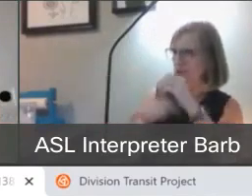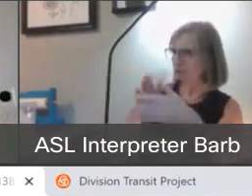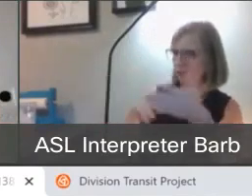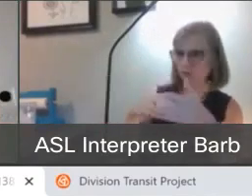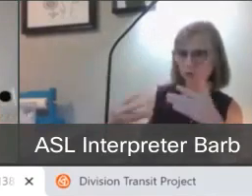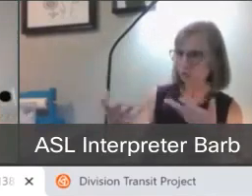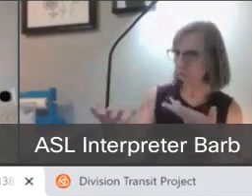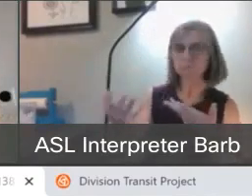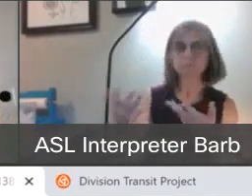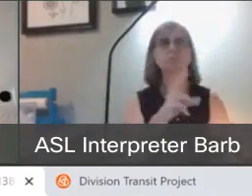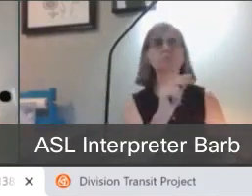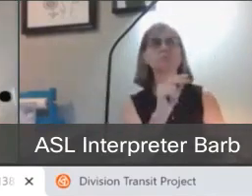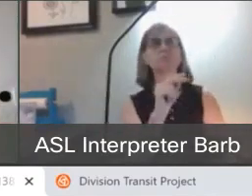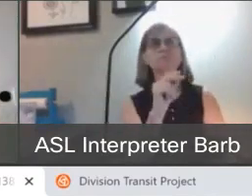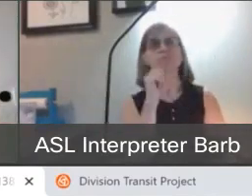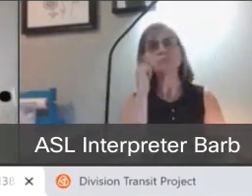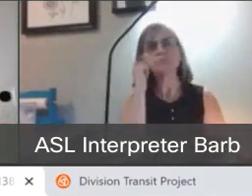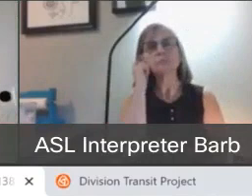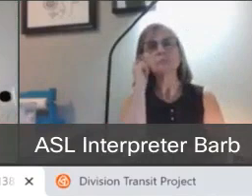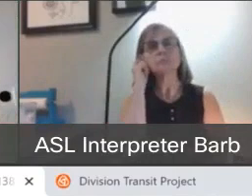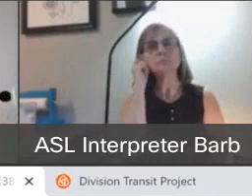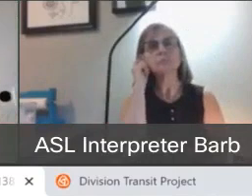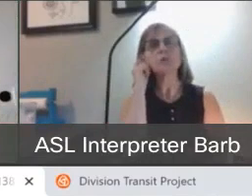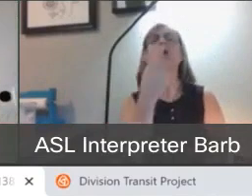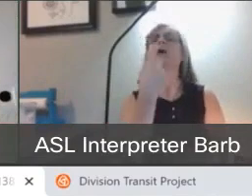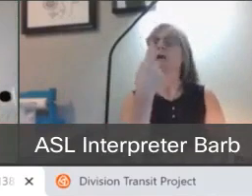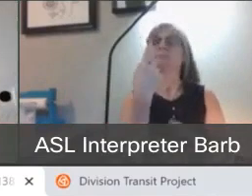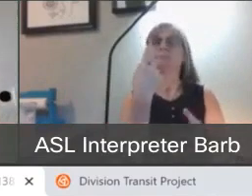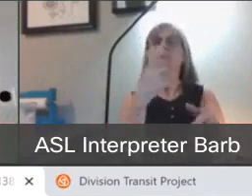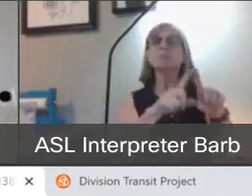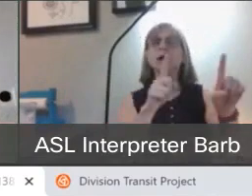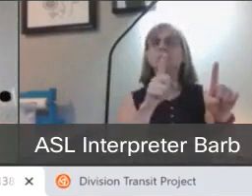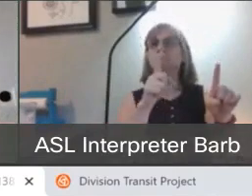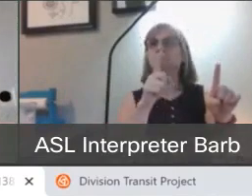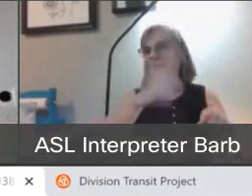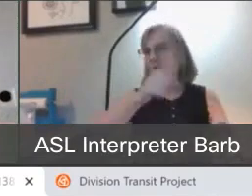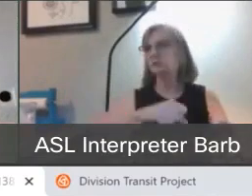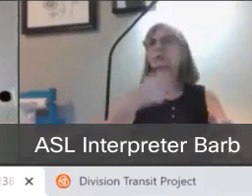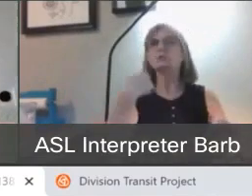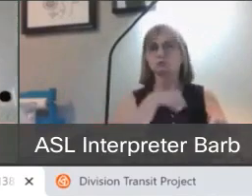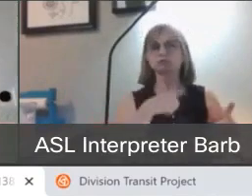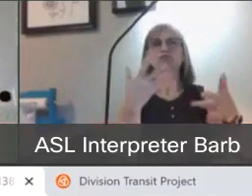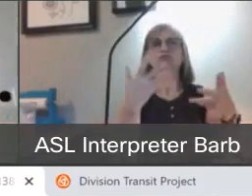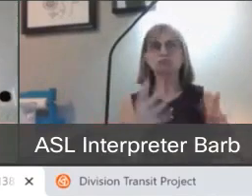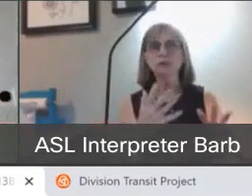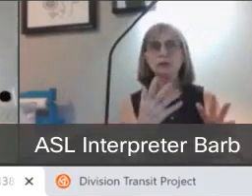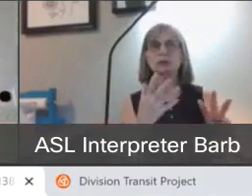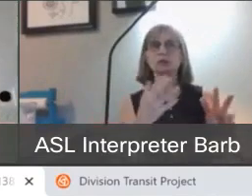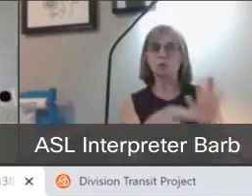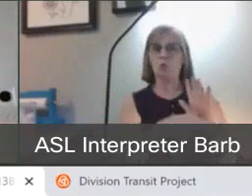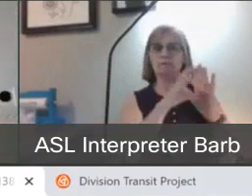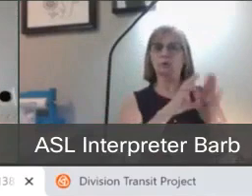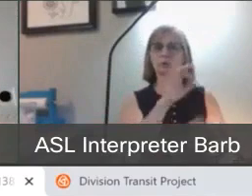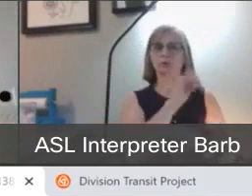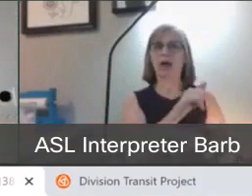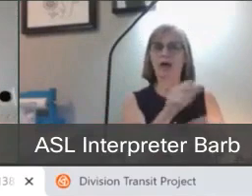No, I think that's a great point. We have been reviewing the area and listening to community concerns about potential